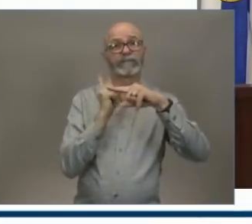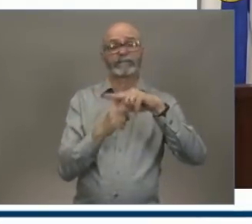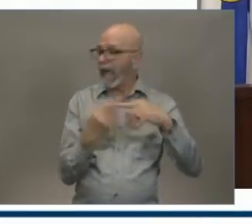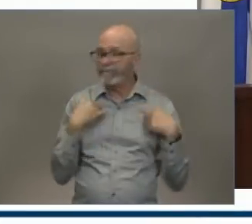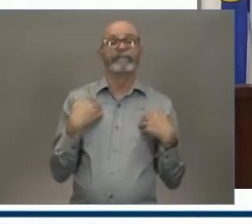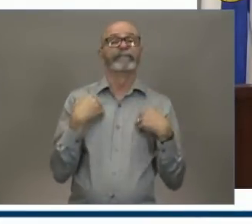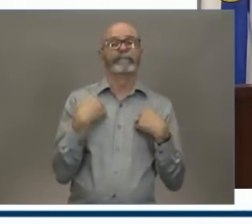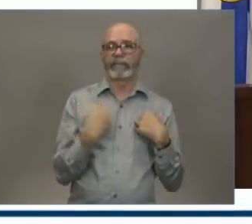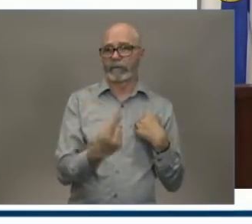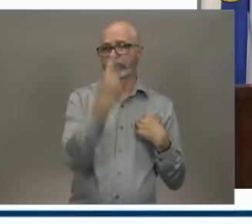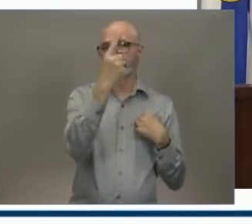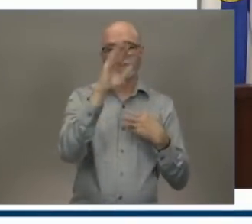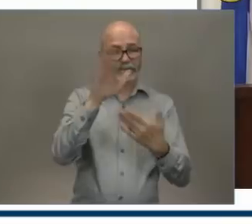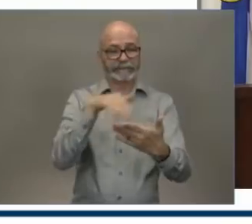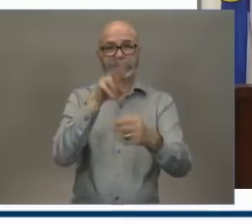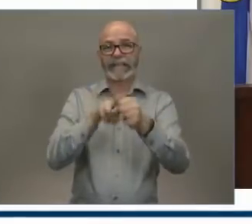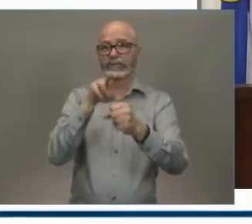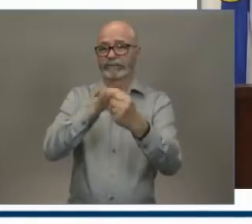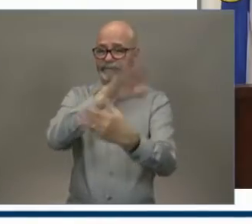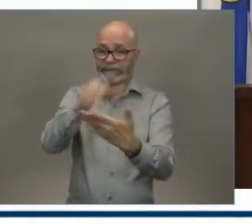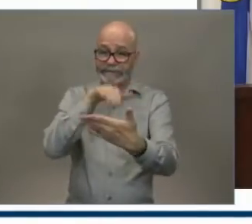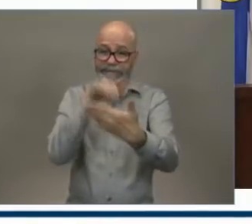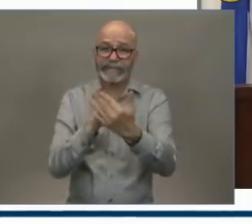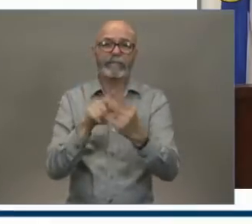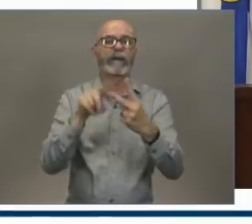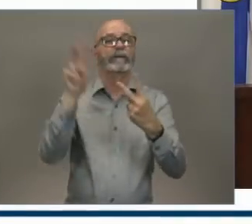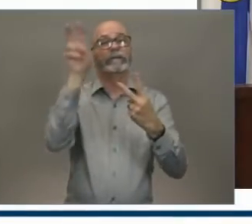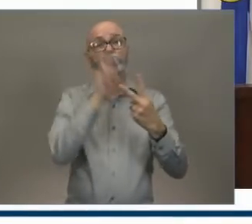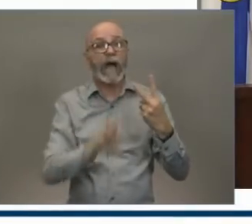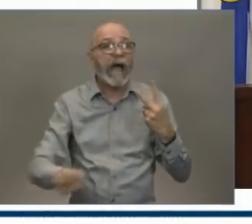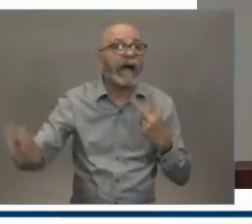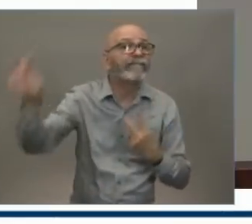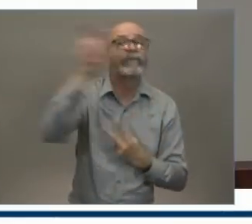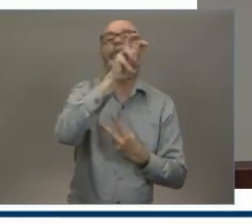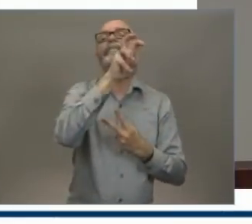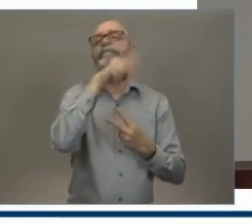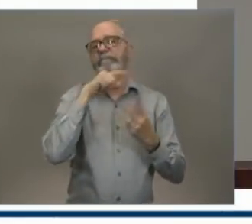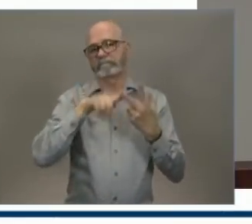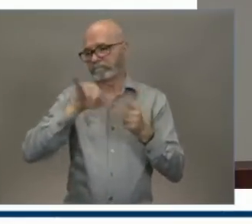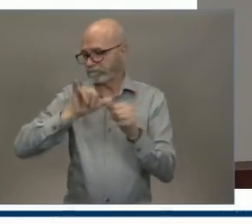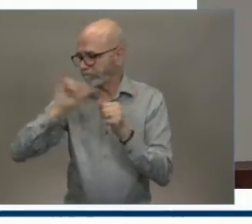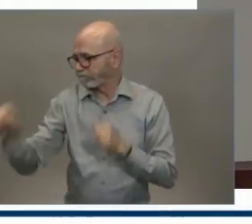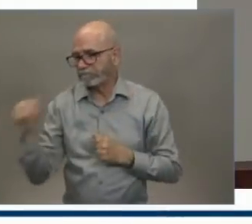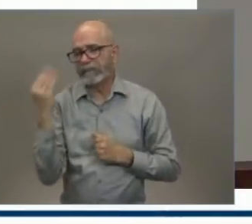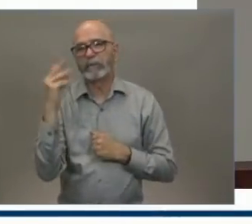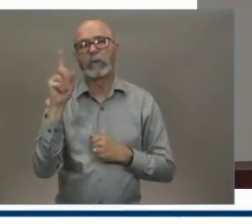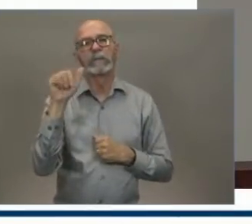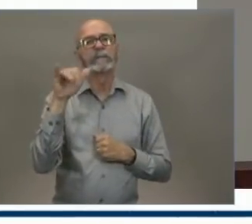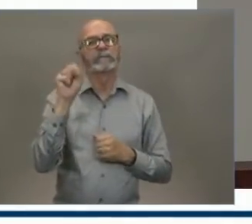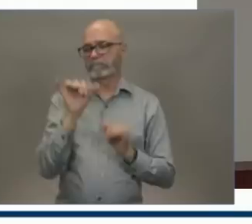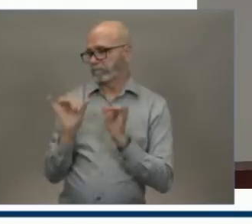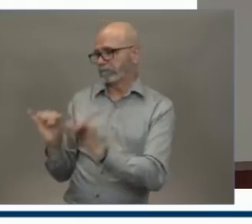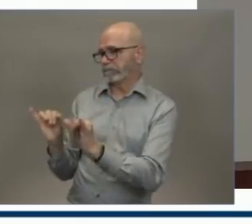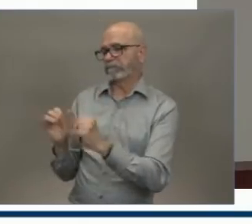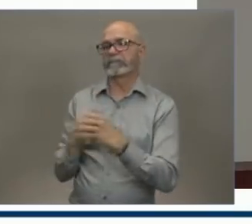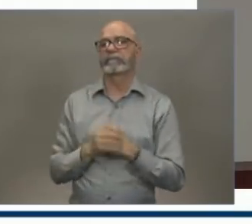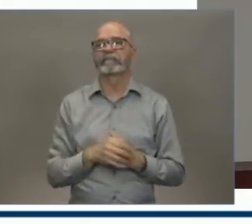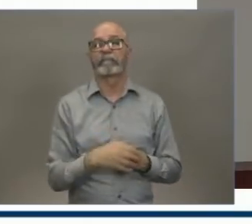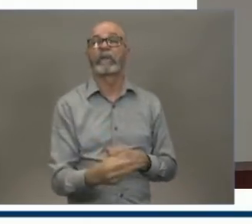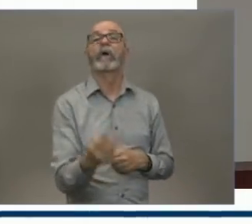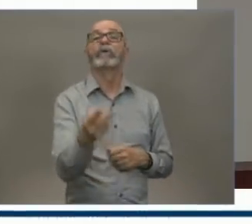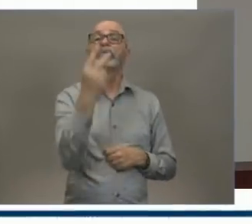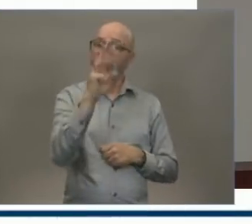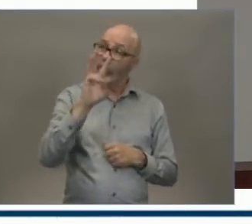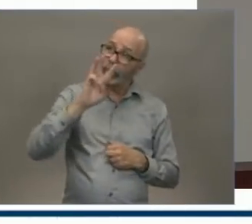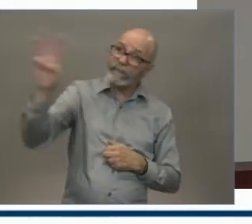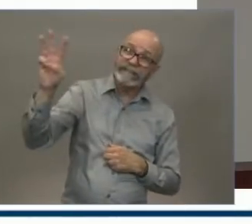Central Zone related to travel outside of Atlantic Canada. That individual's isolating is required. We have 2 in the Western Zone that are,